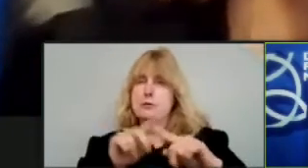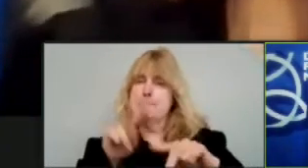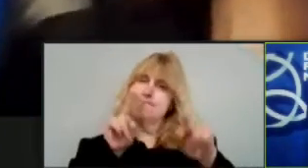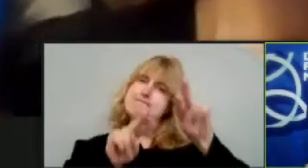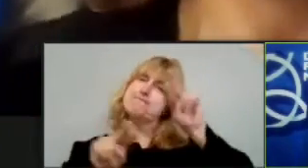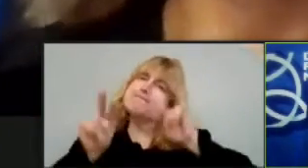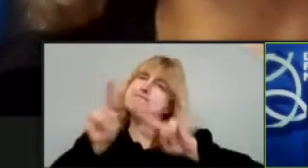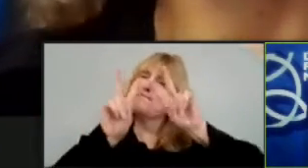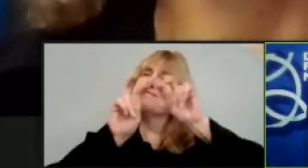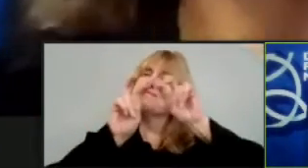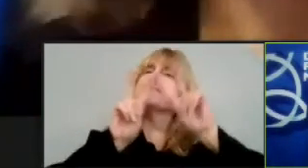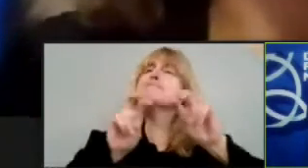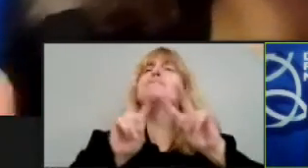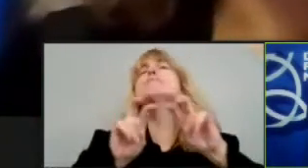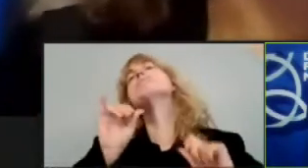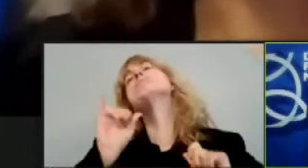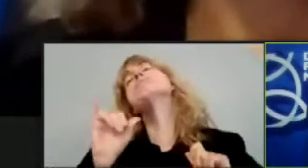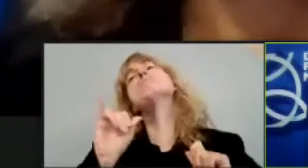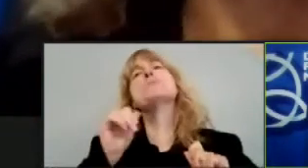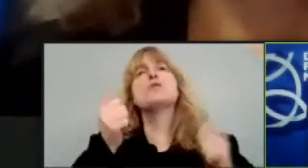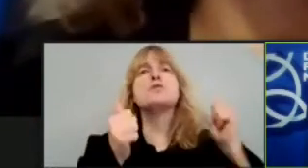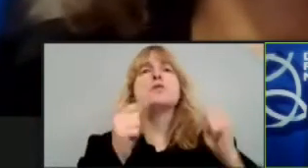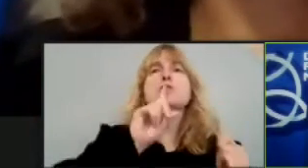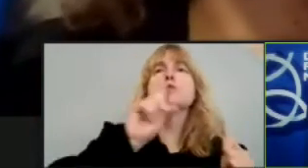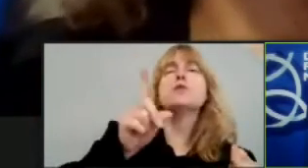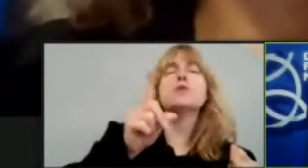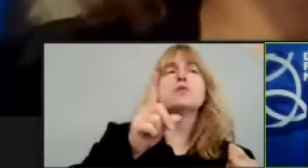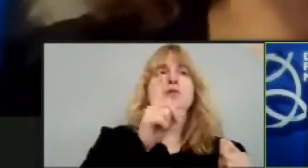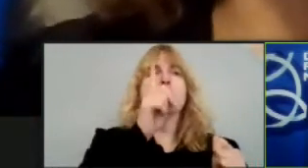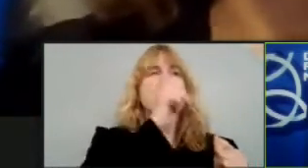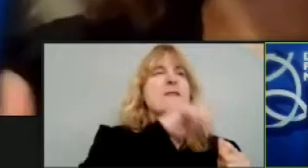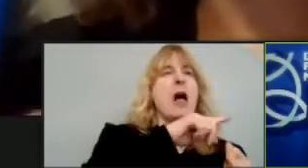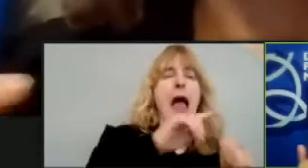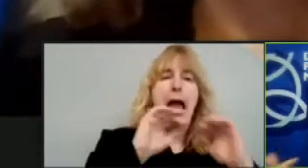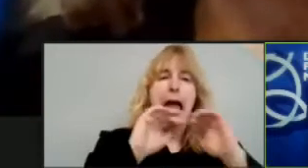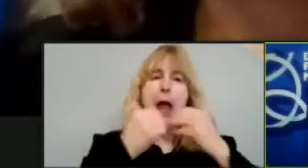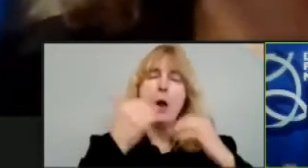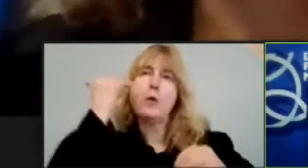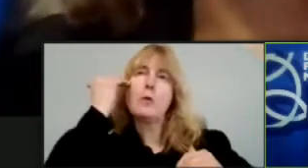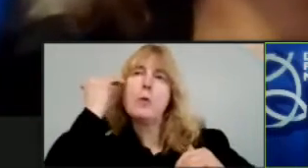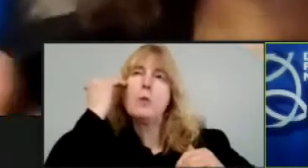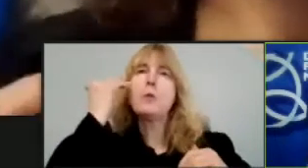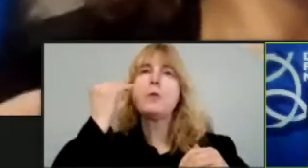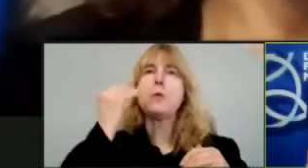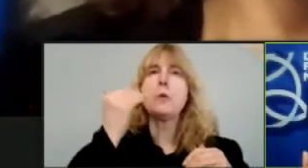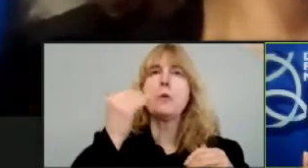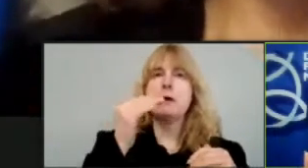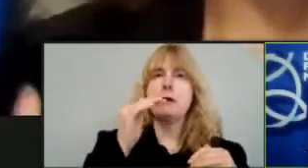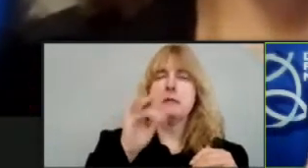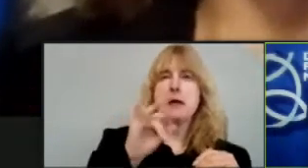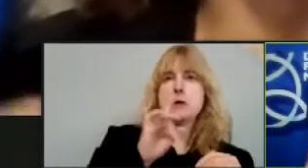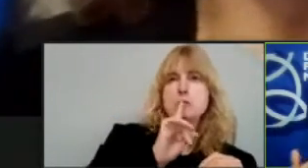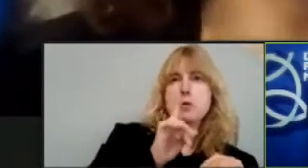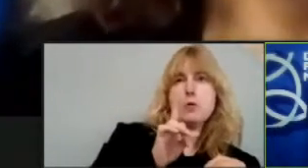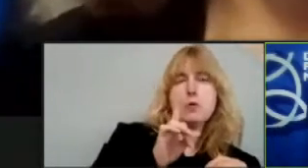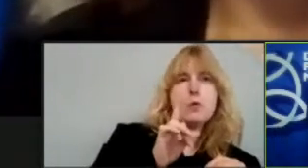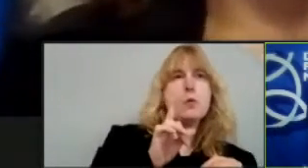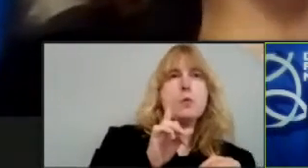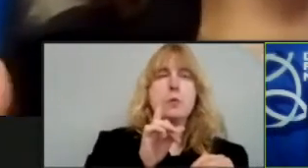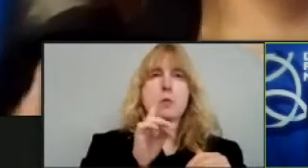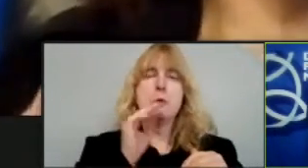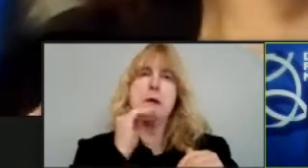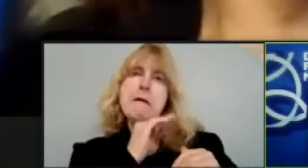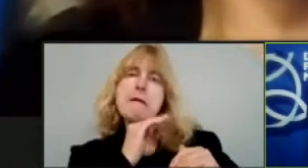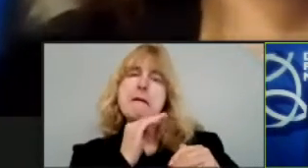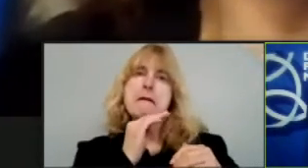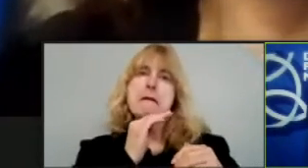you find information and how do you know the difference between a truth and a lie? Because a lie is repeated so many times